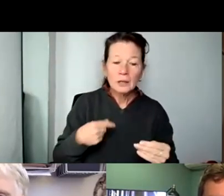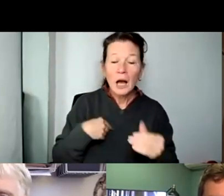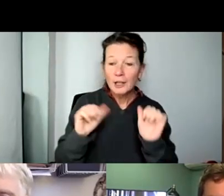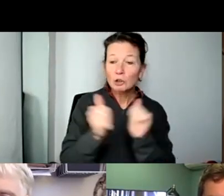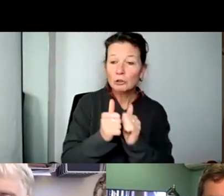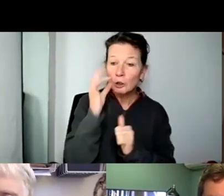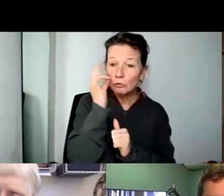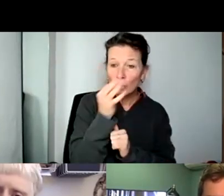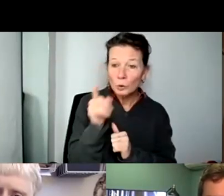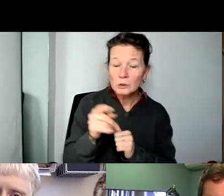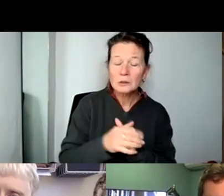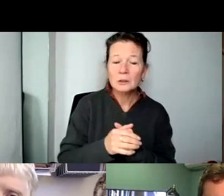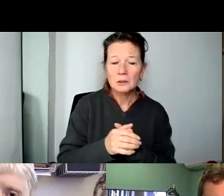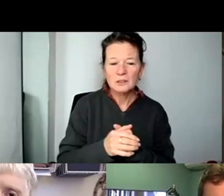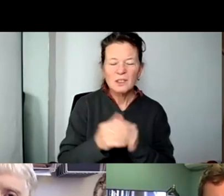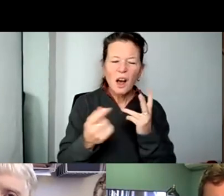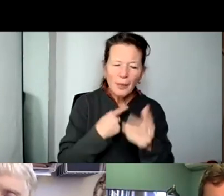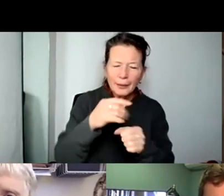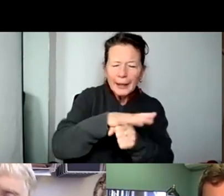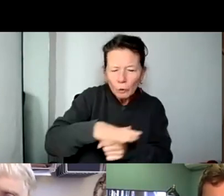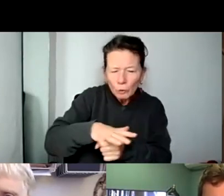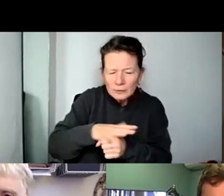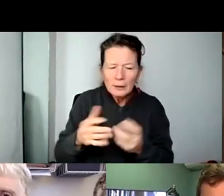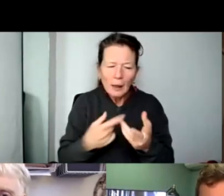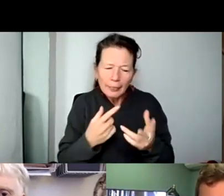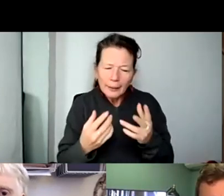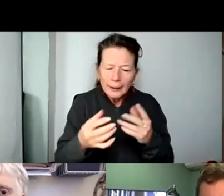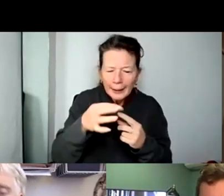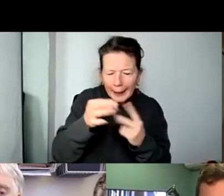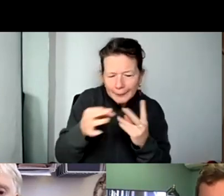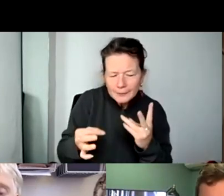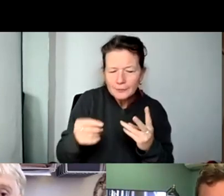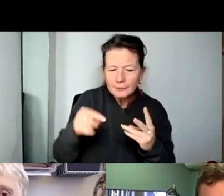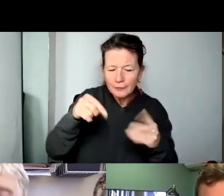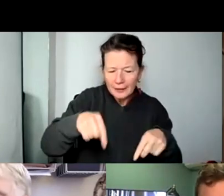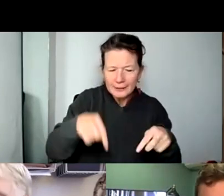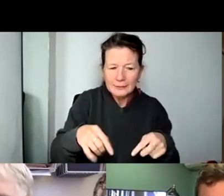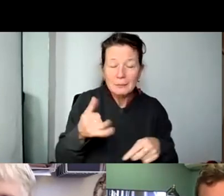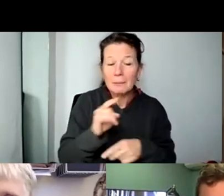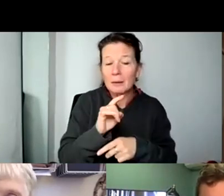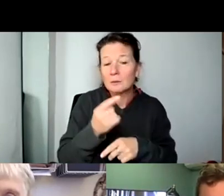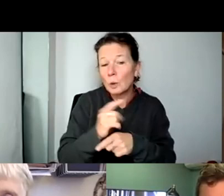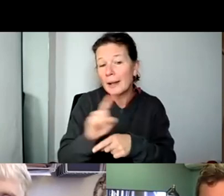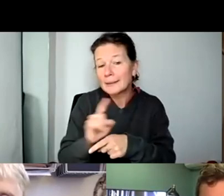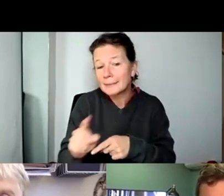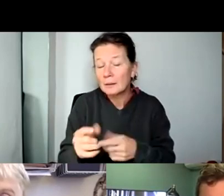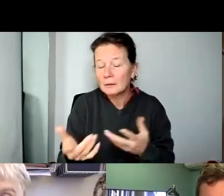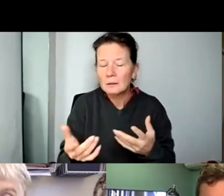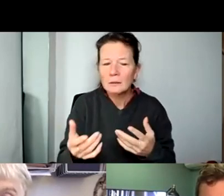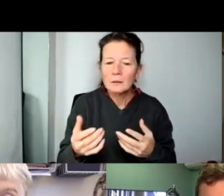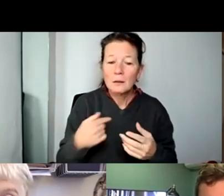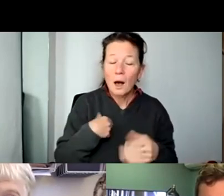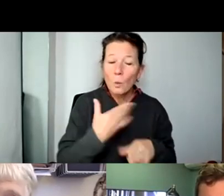point that there are other facets and angles to this, and something I'll talk about maybe later on in the panel is our work with promoters